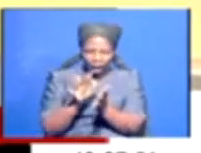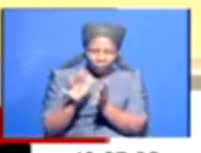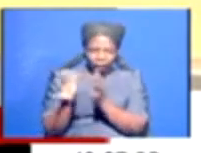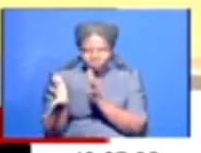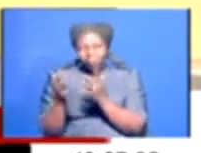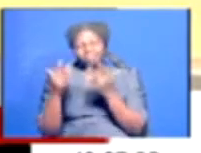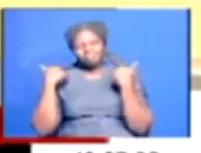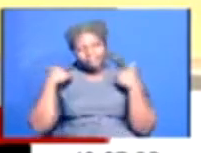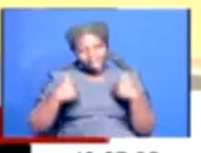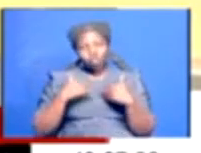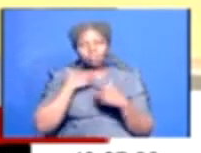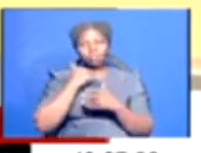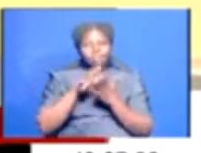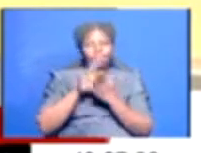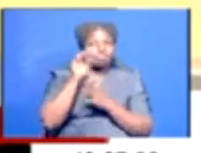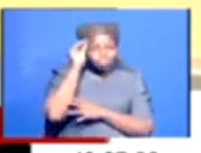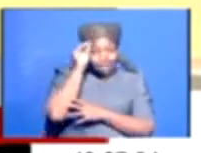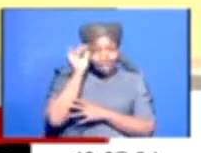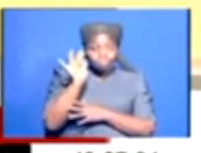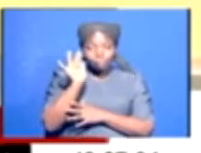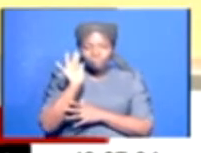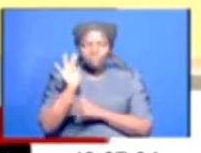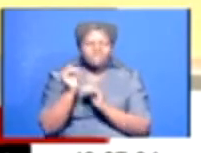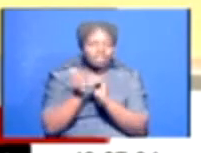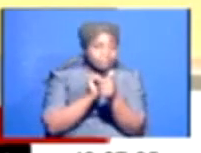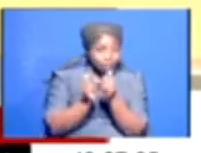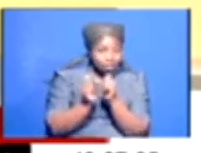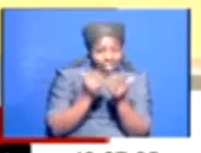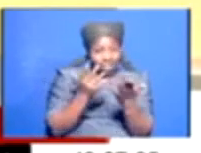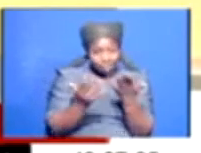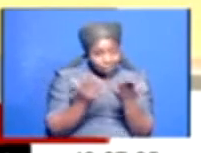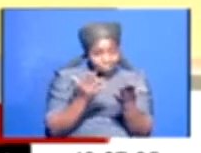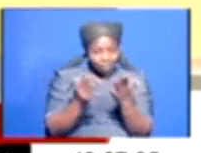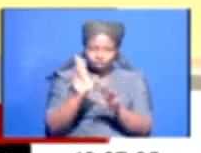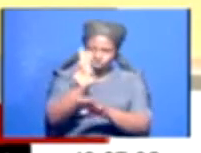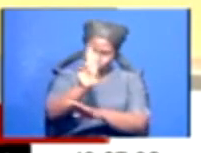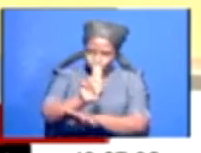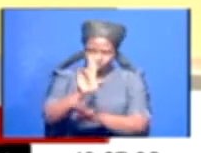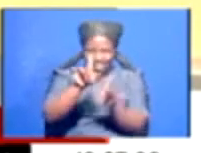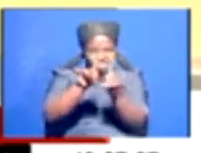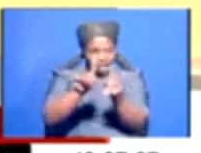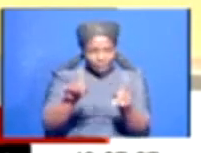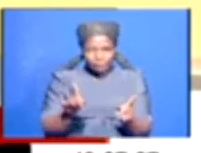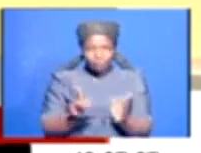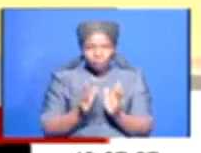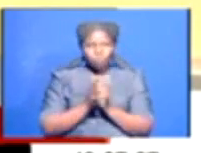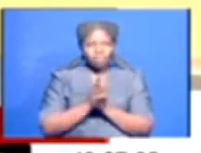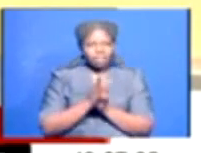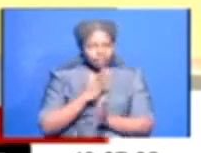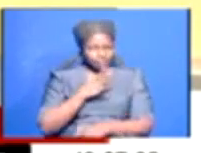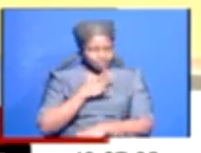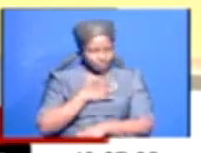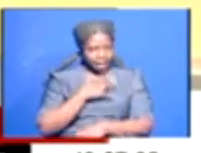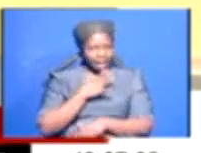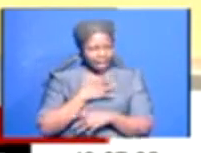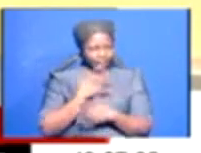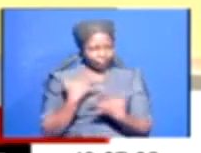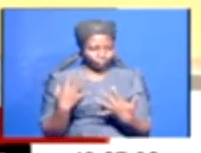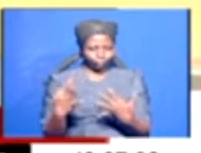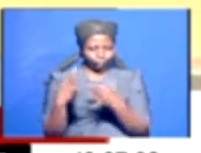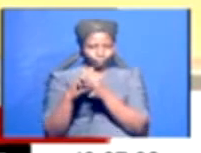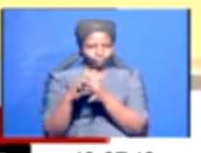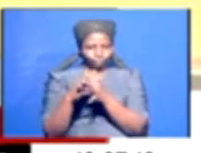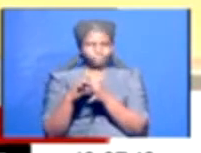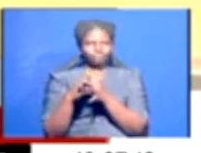to learn their sports and maybe to apply with mine to go somewhere.